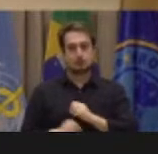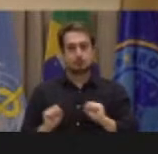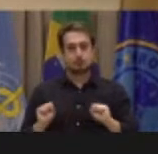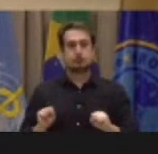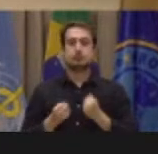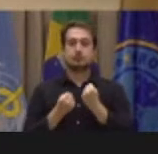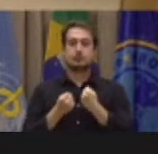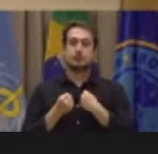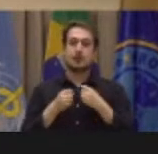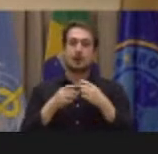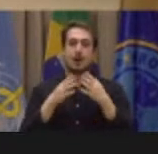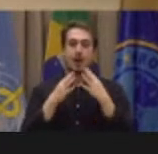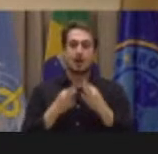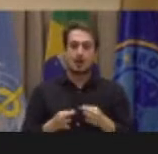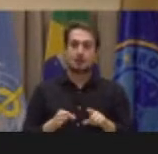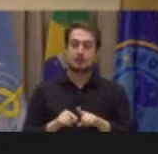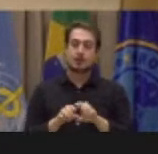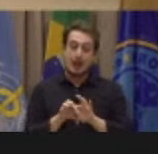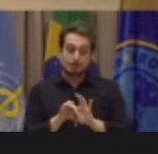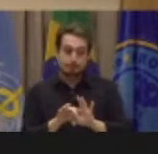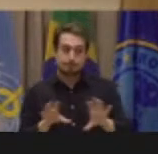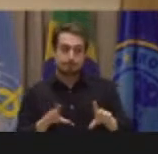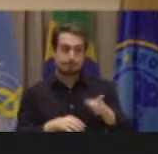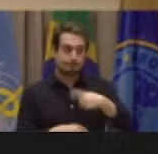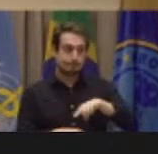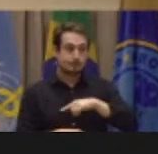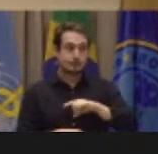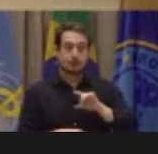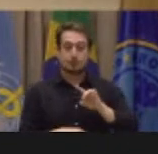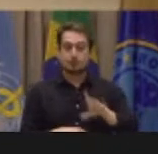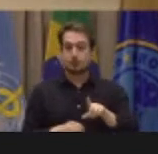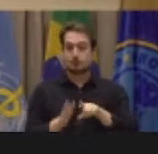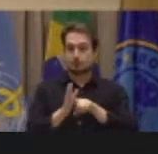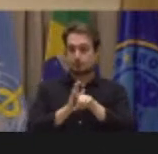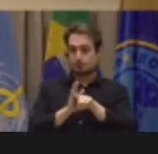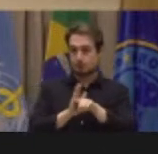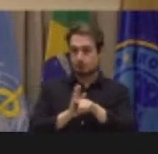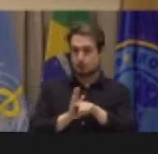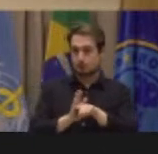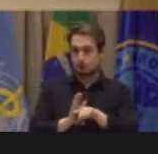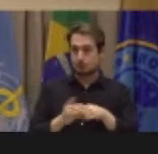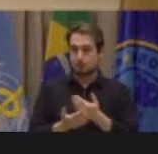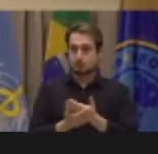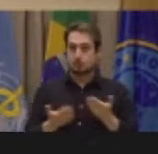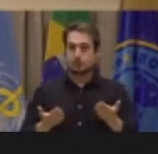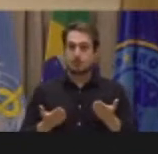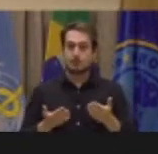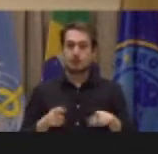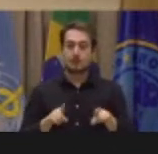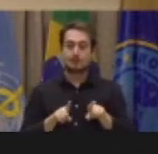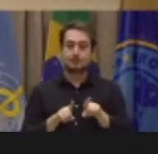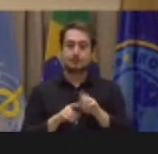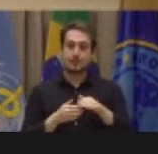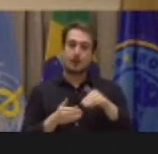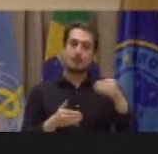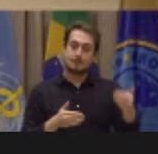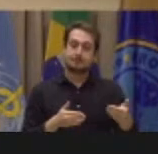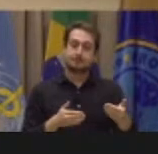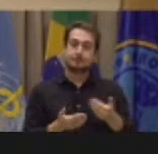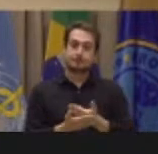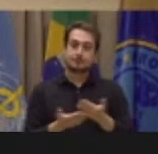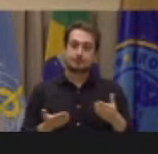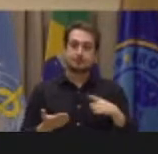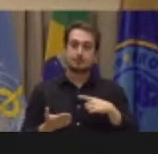it is worth to concentrate the efforts in a care that provides research, not just